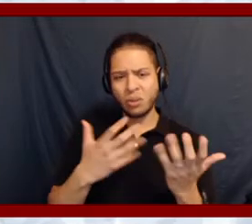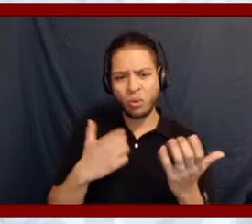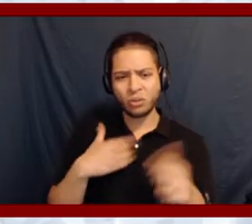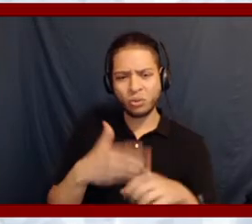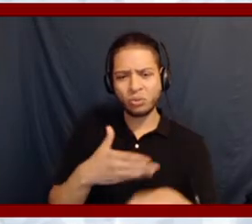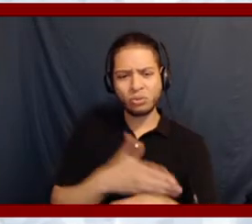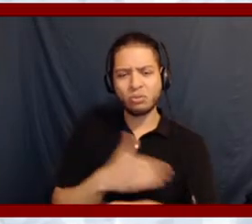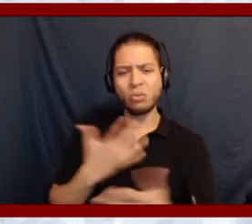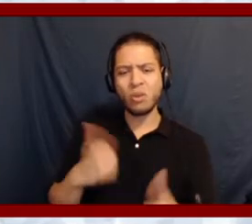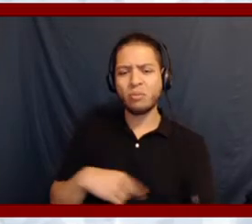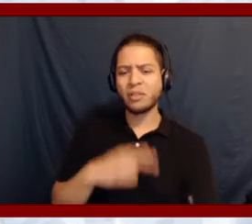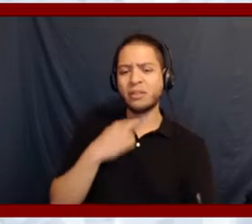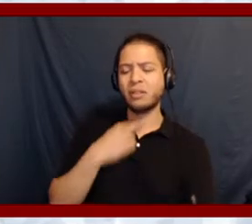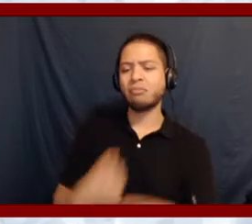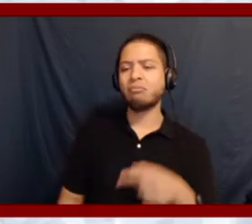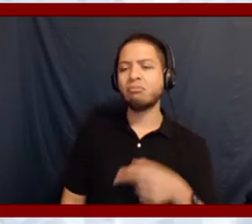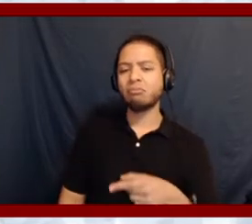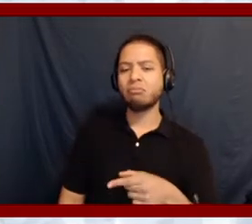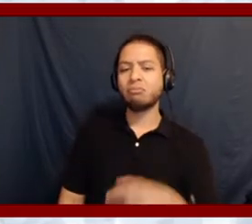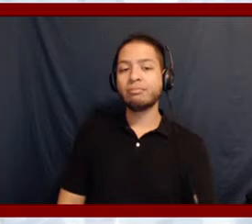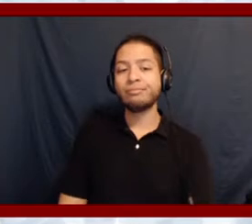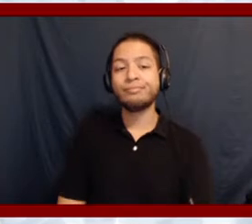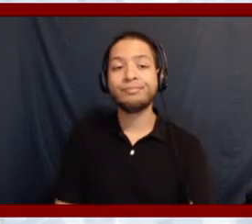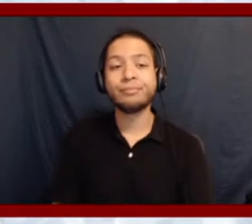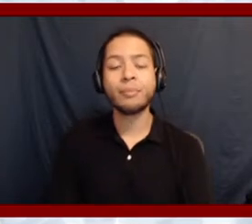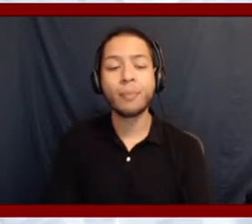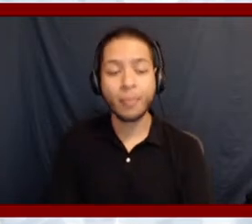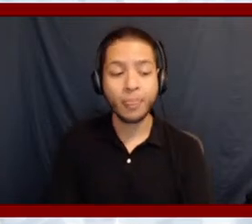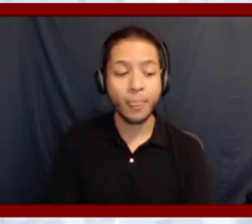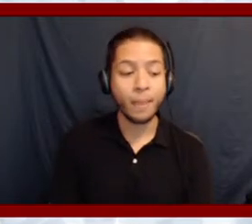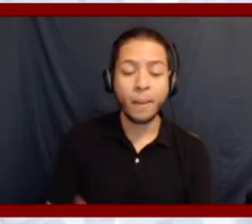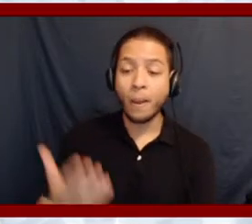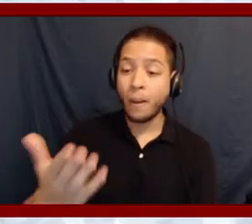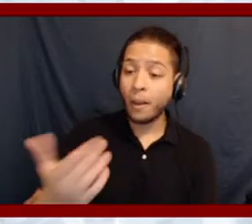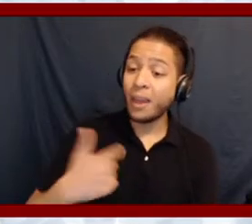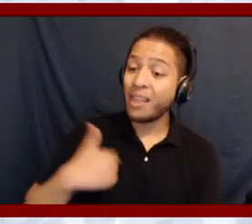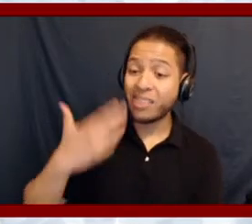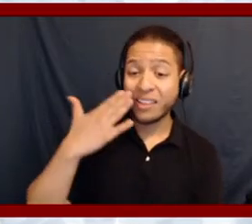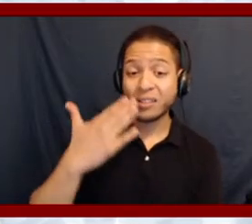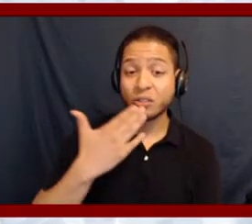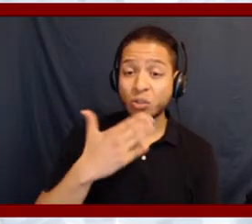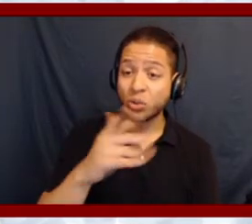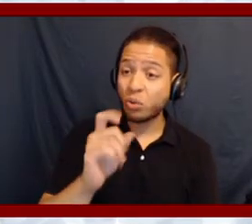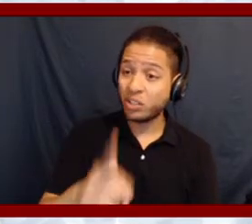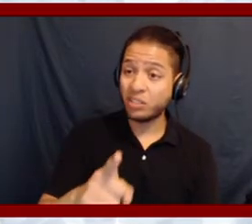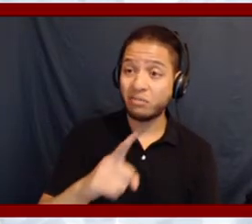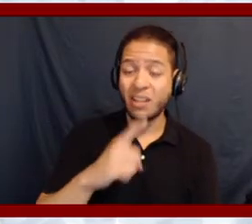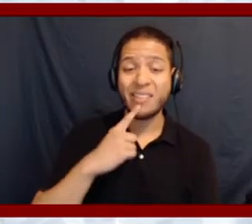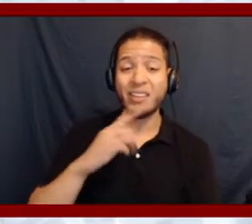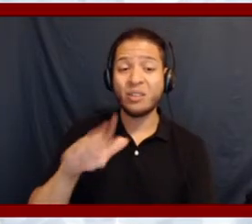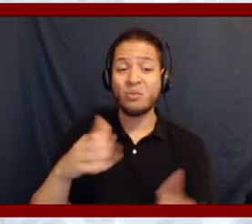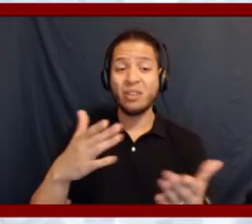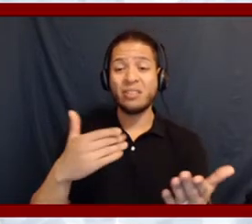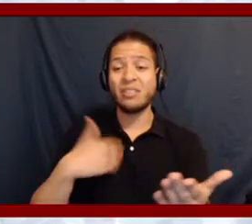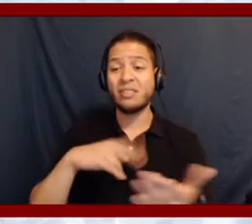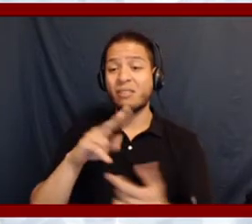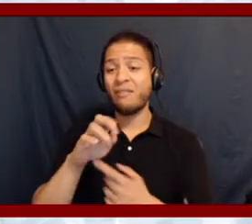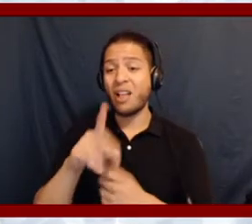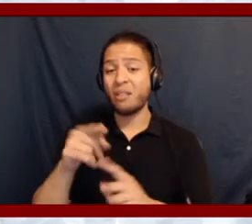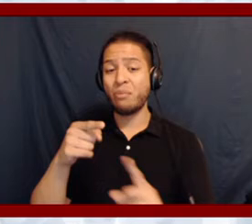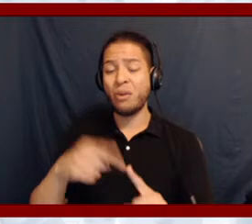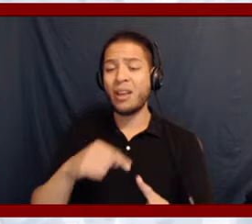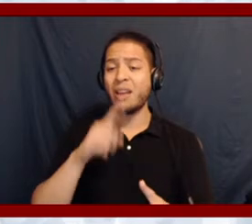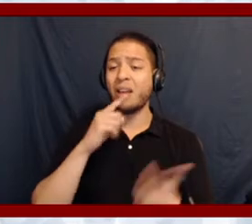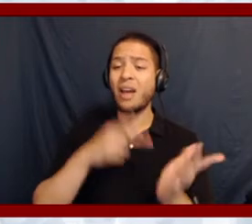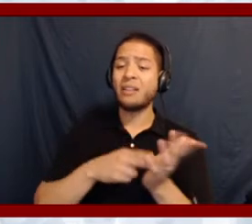Richmond. Well, I think it's a good question, raises a valid point. I'm not sure that that's for this administration to respond